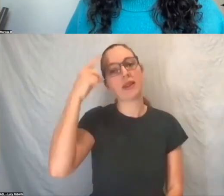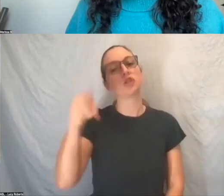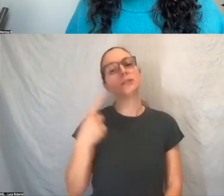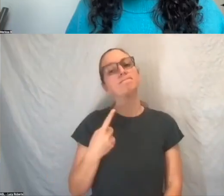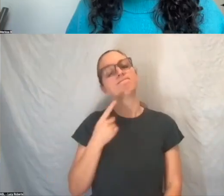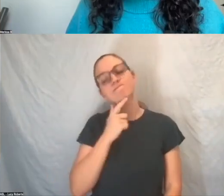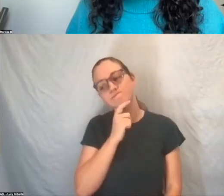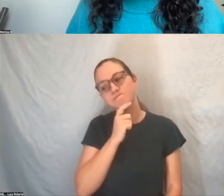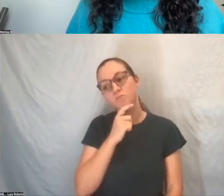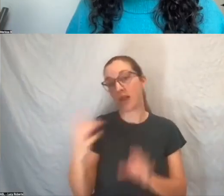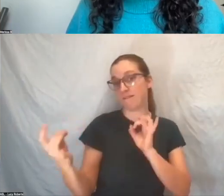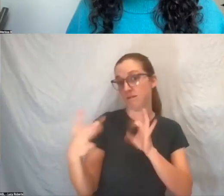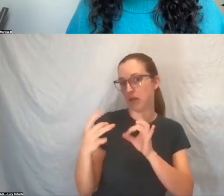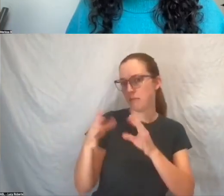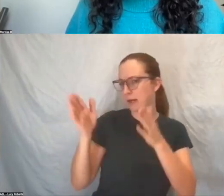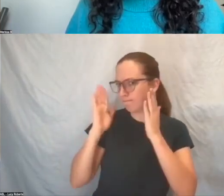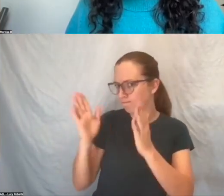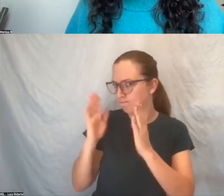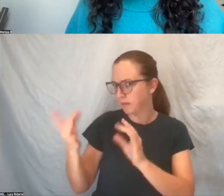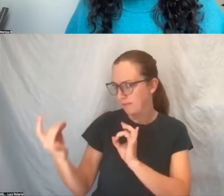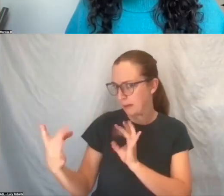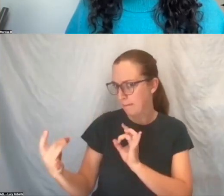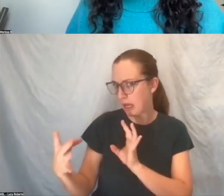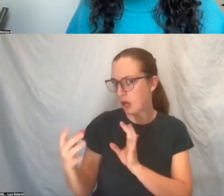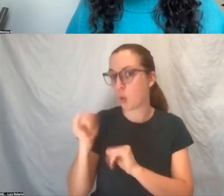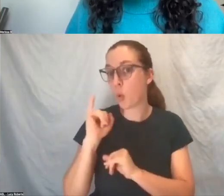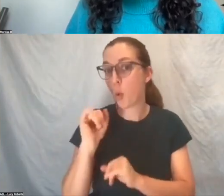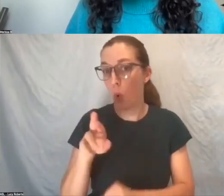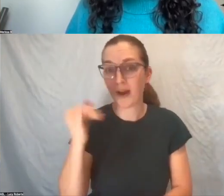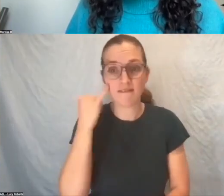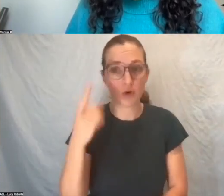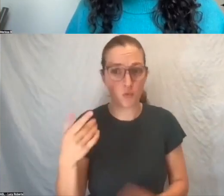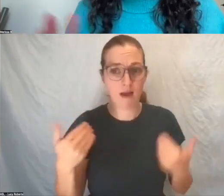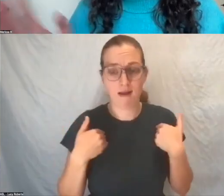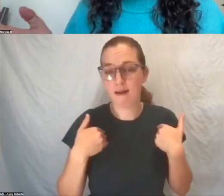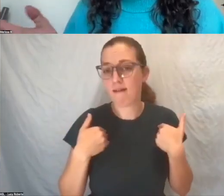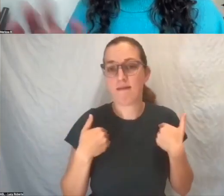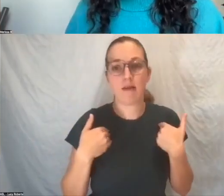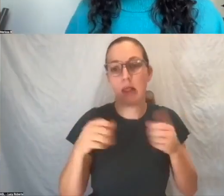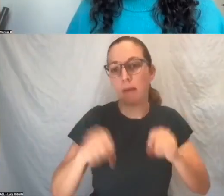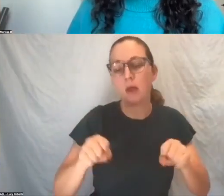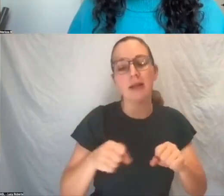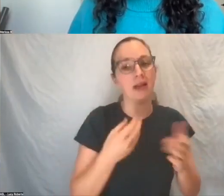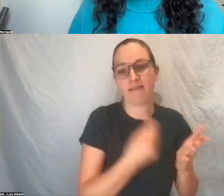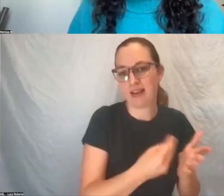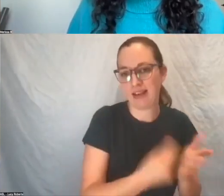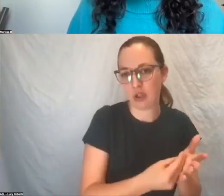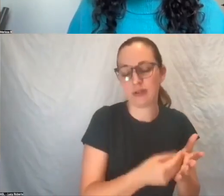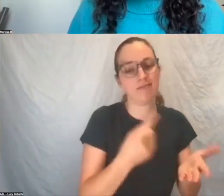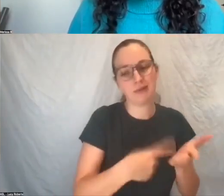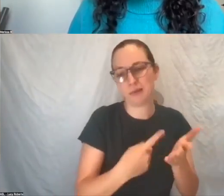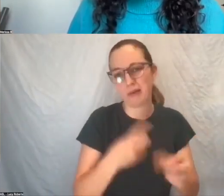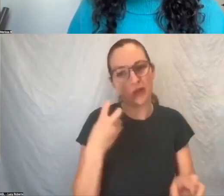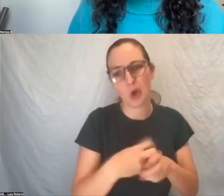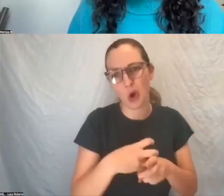to feedback, or if you have the means to, I know like financially it can be hard for